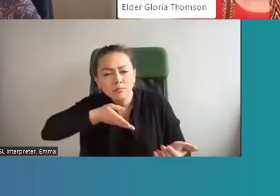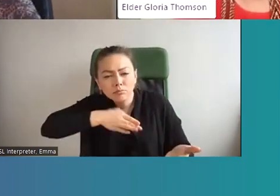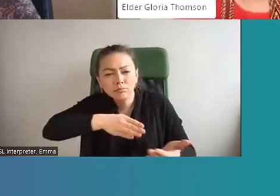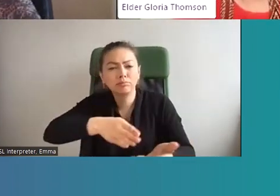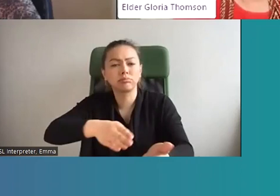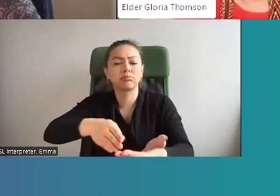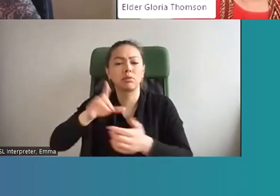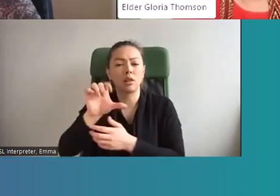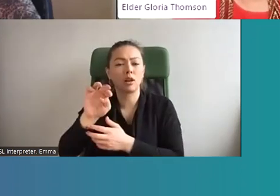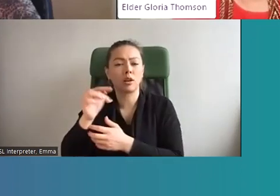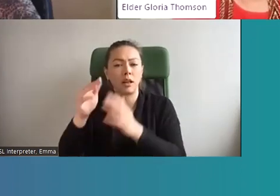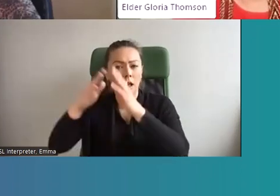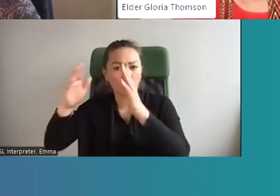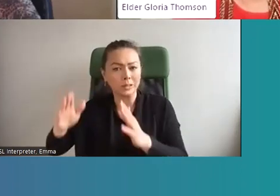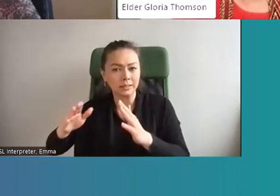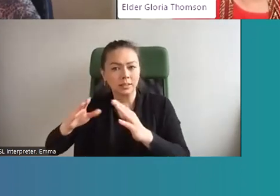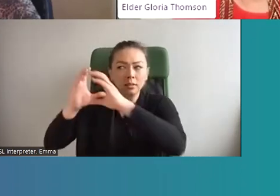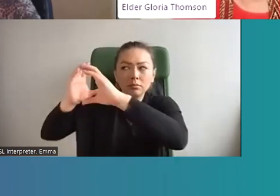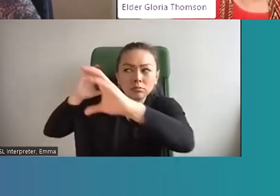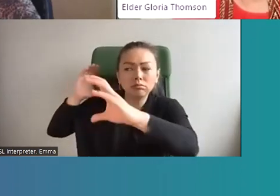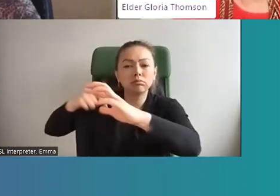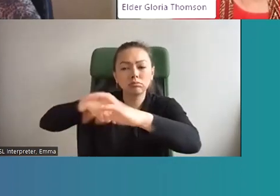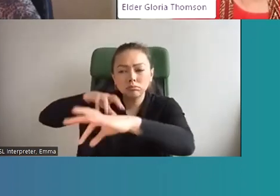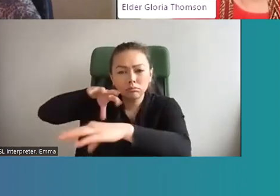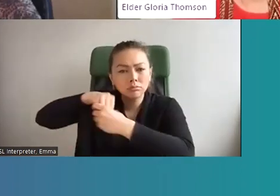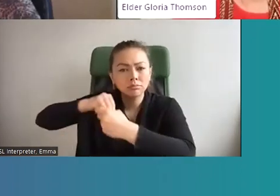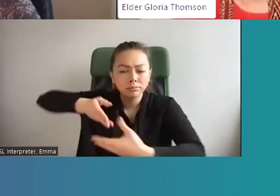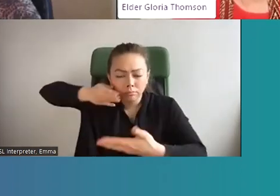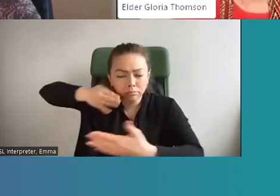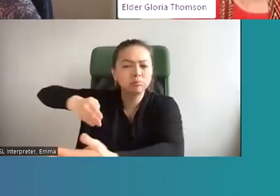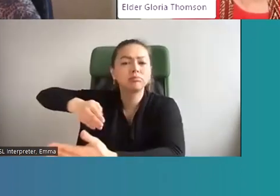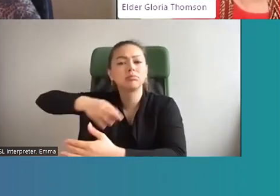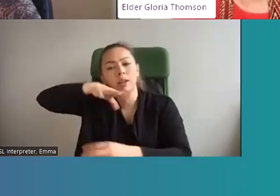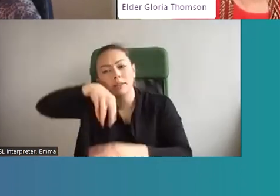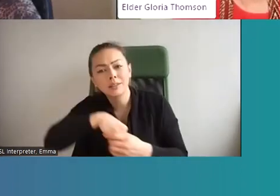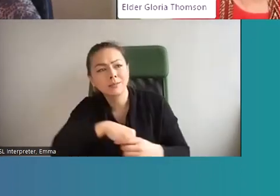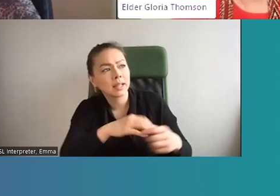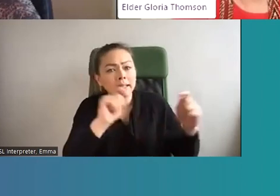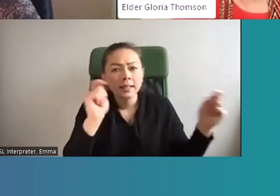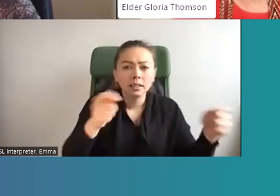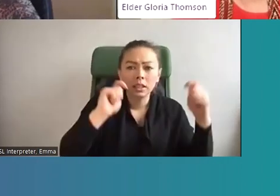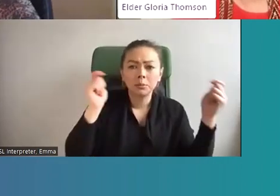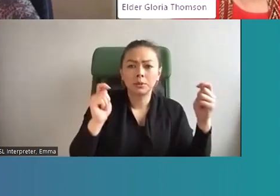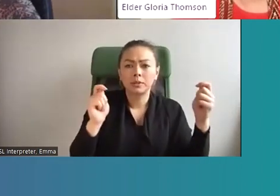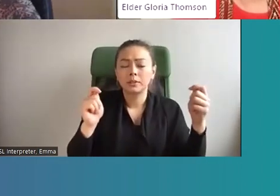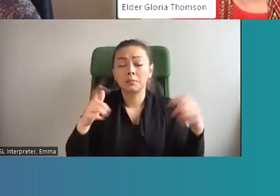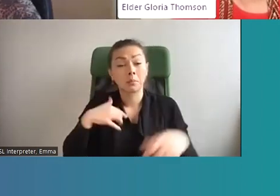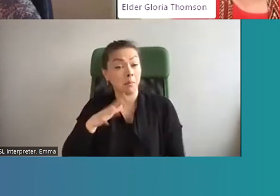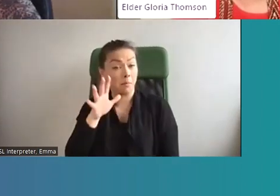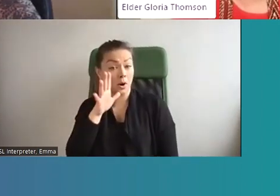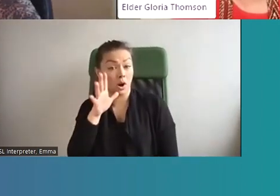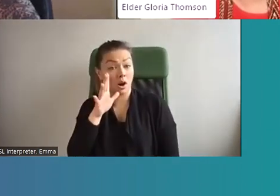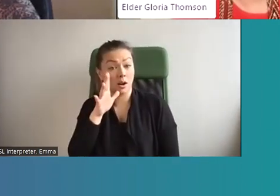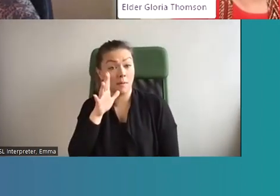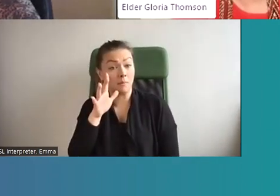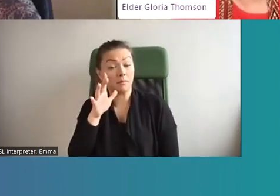I participated in ceremonies, and my mom was a product of the residential school, and she